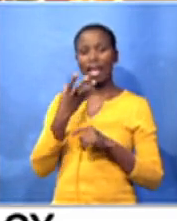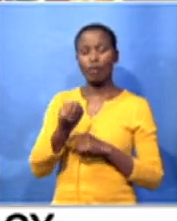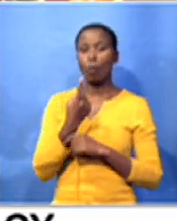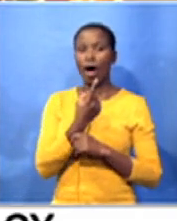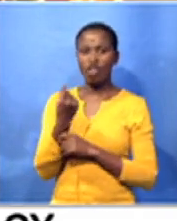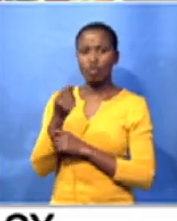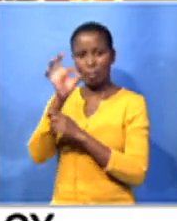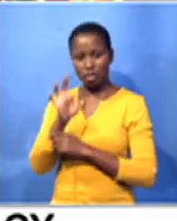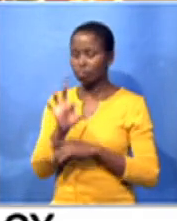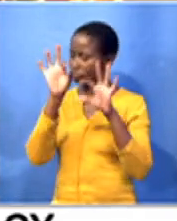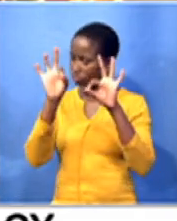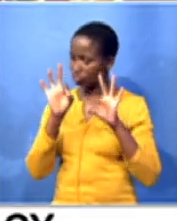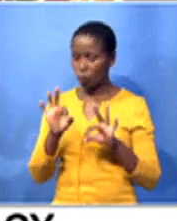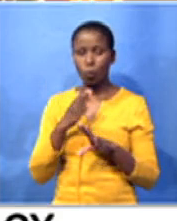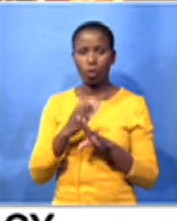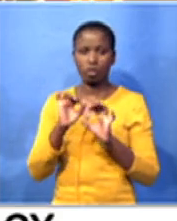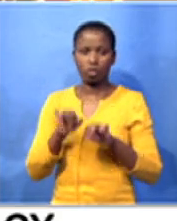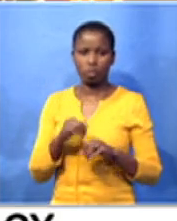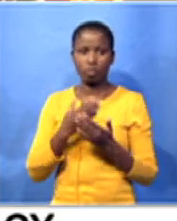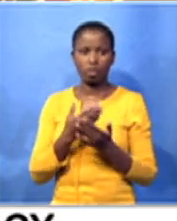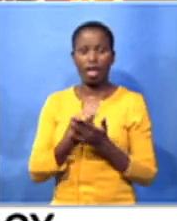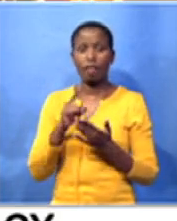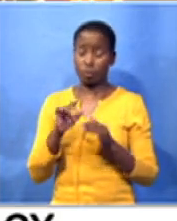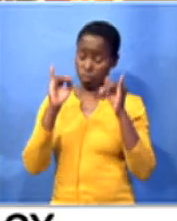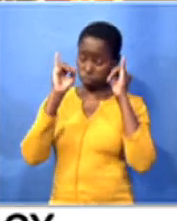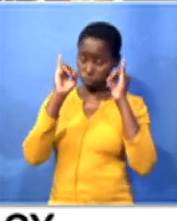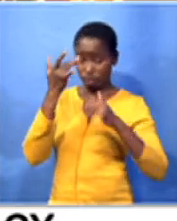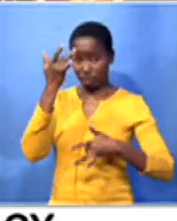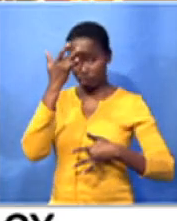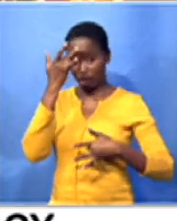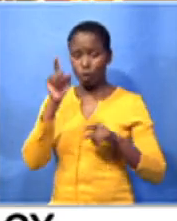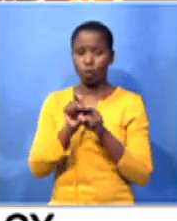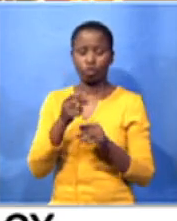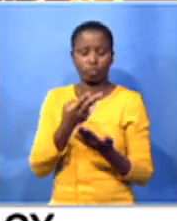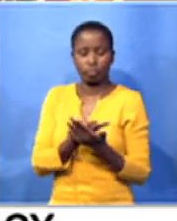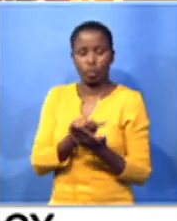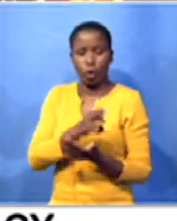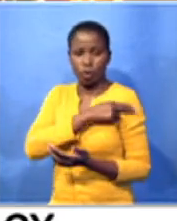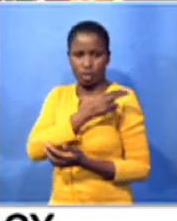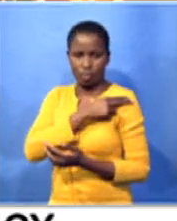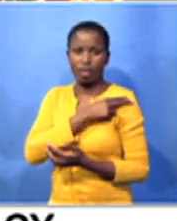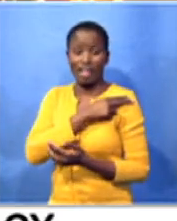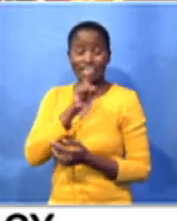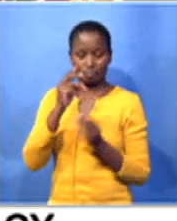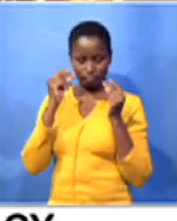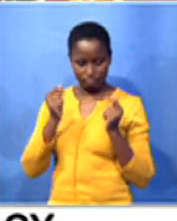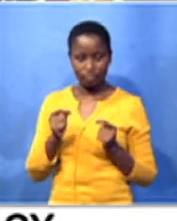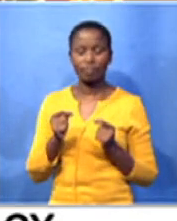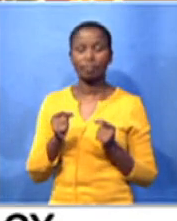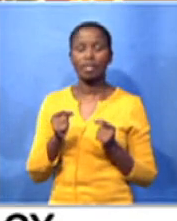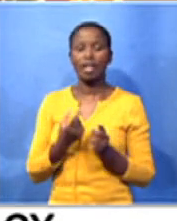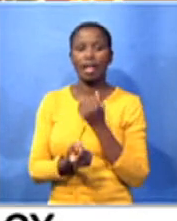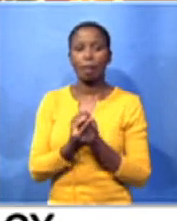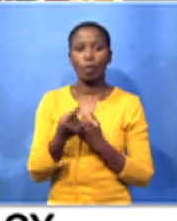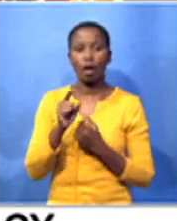100% effective against severe or critical illness and hospitalization. That immediately raised the prospects that the